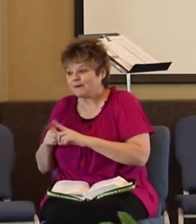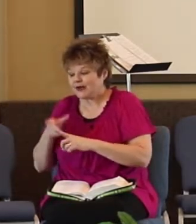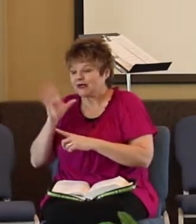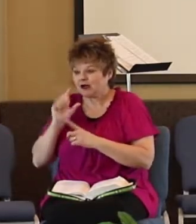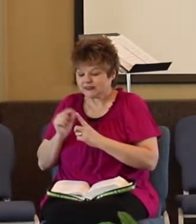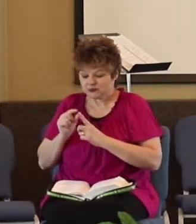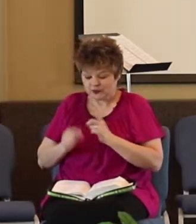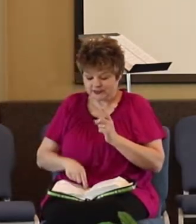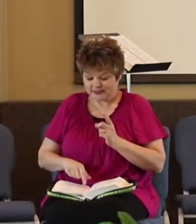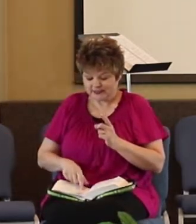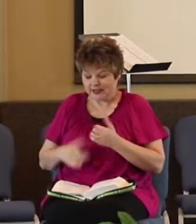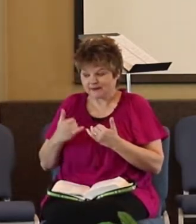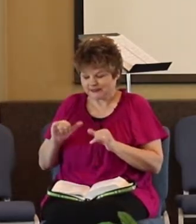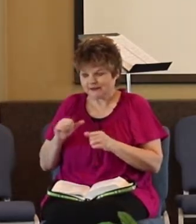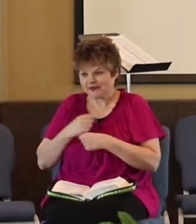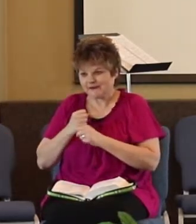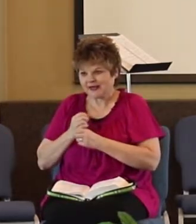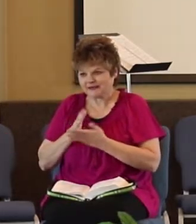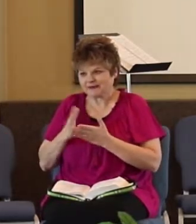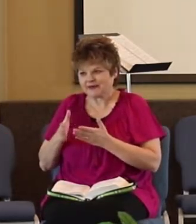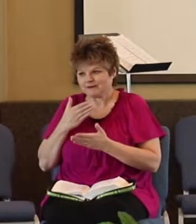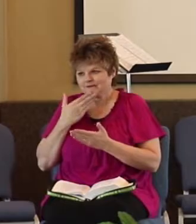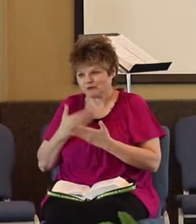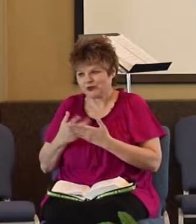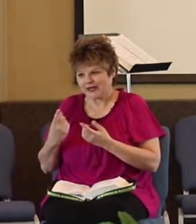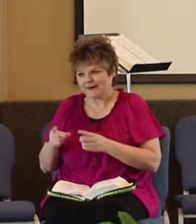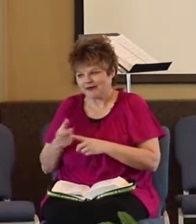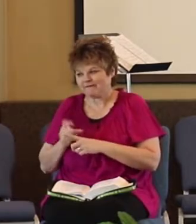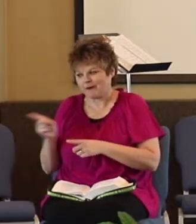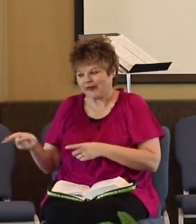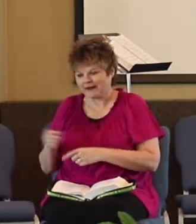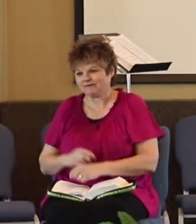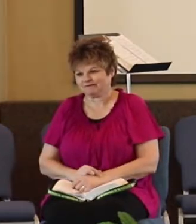says that I'm still going to make something good come out of that.